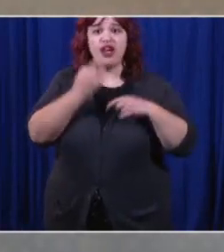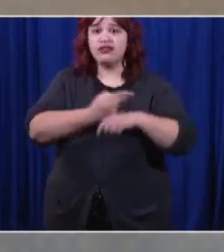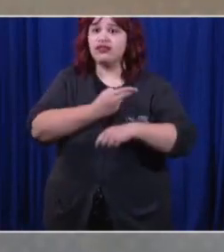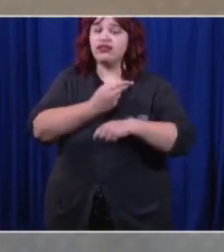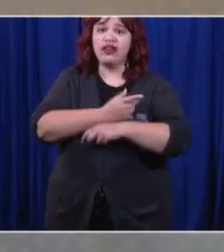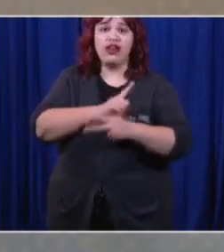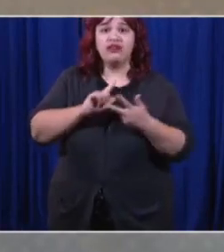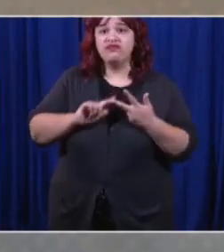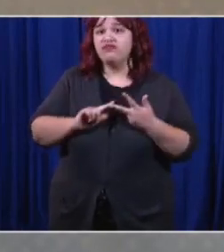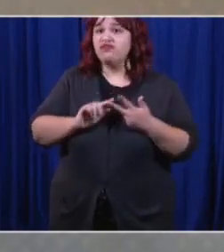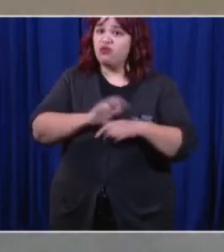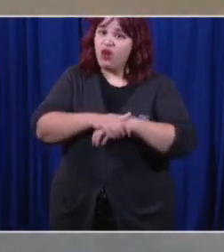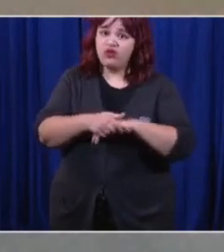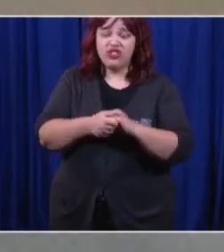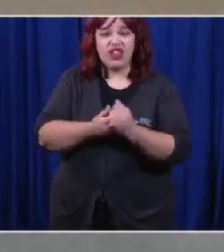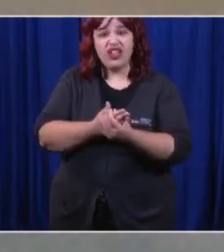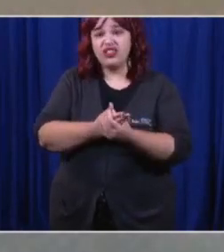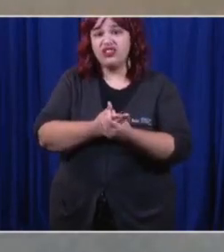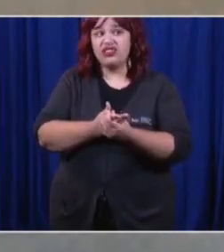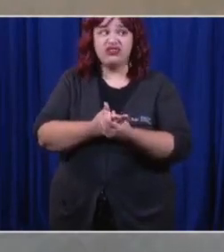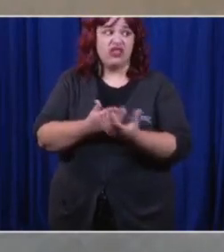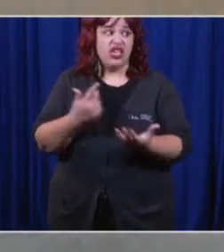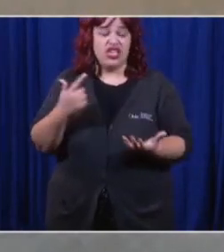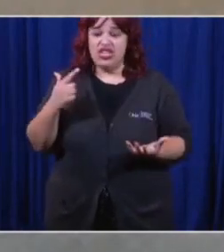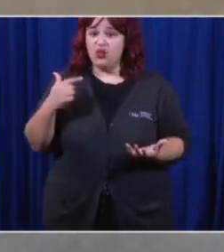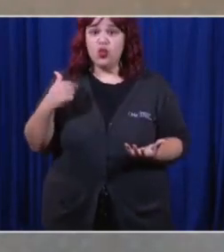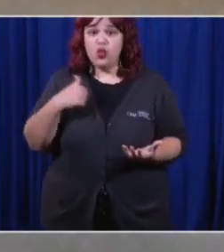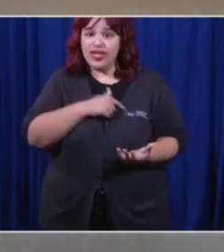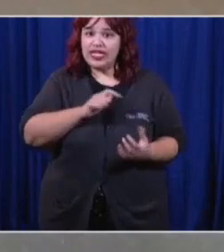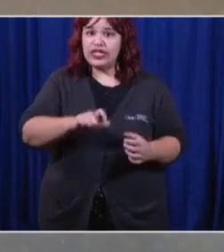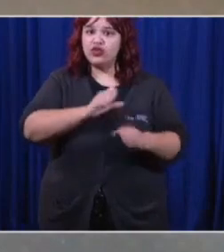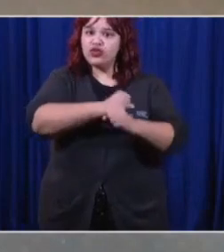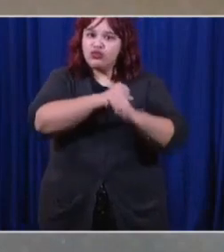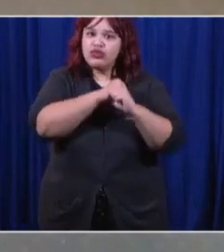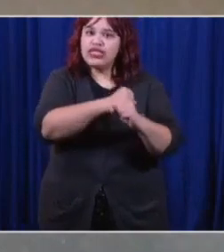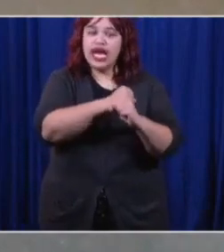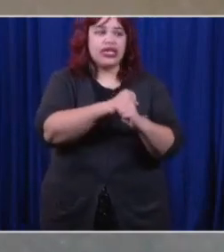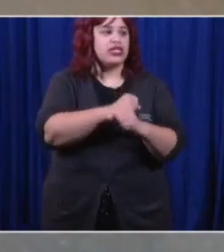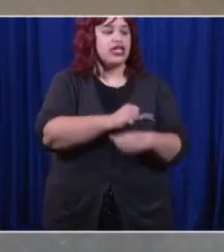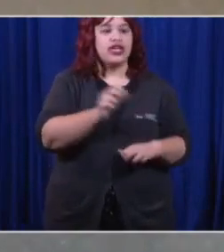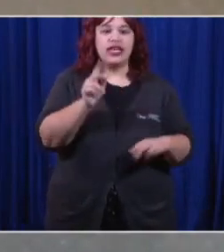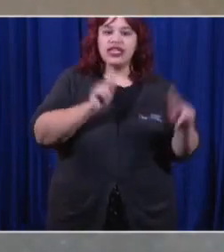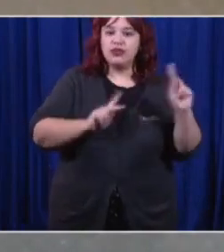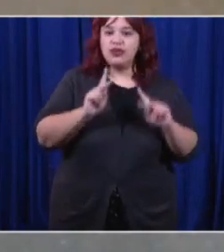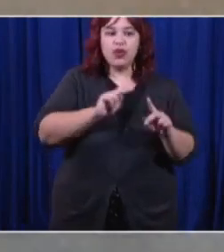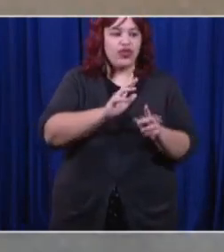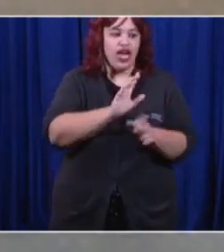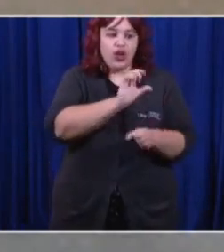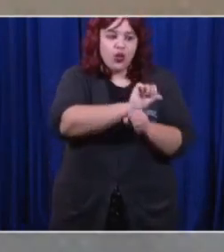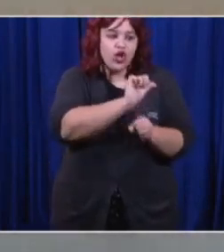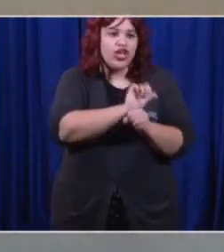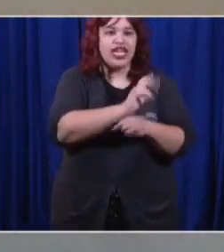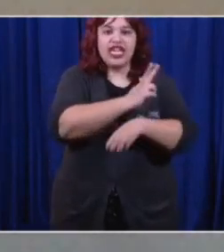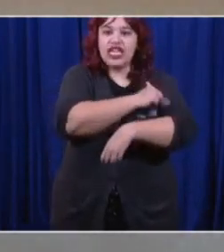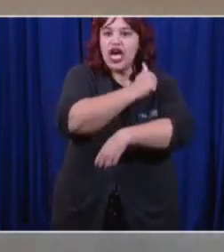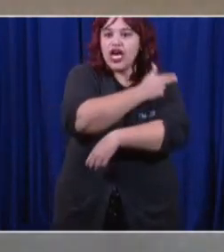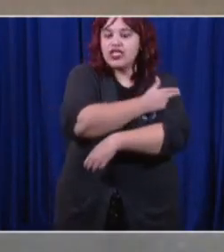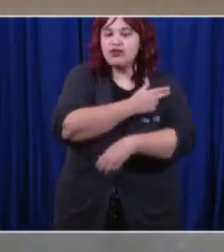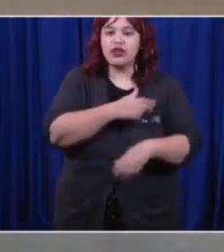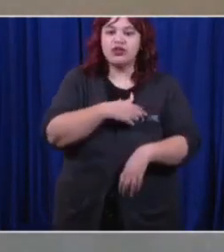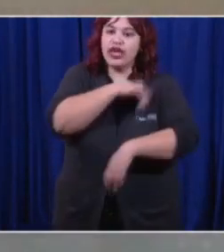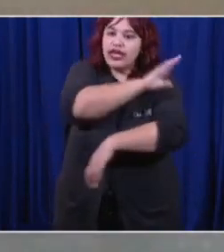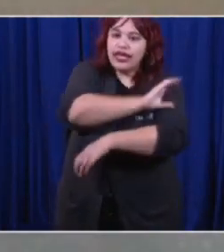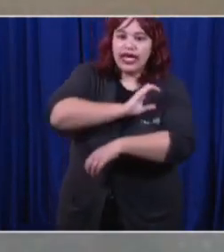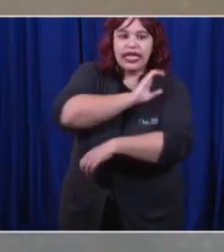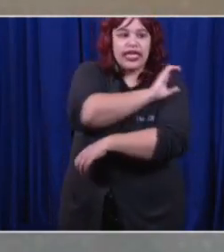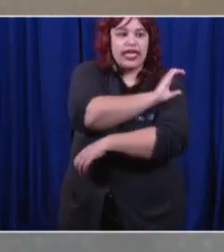to stay in the hospitals and provide care for not only COVID, but everything else that we've talked about. So cardiac disease, neurologic disease, everything else